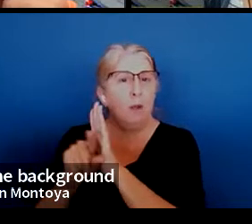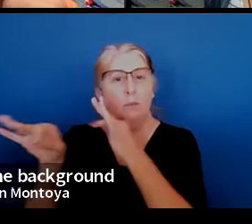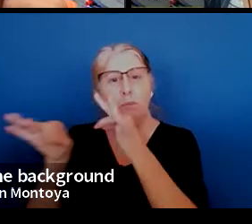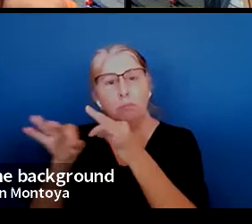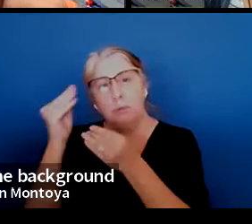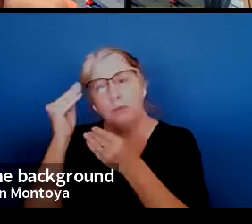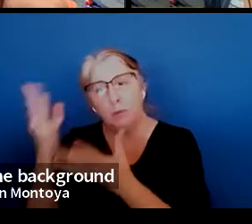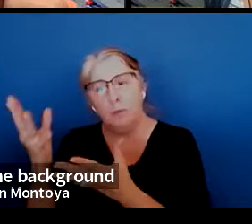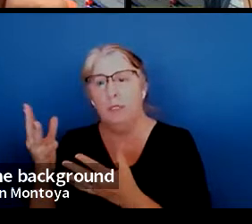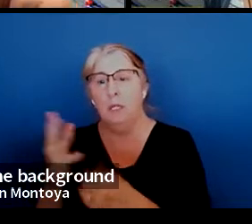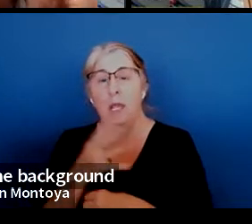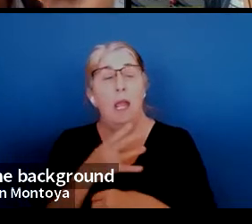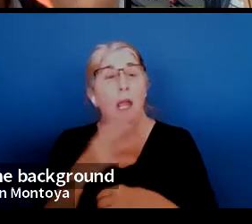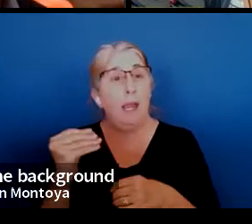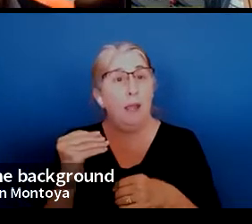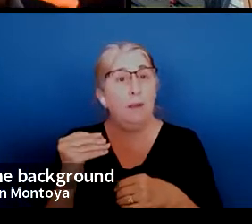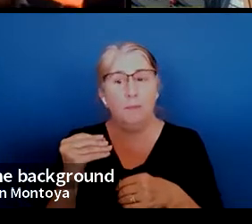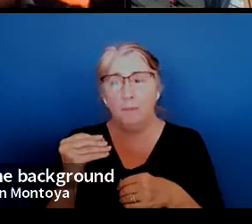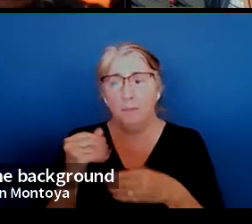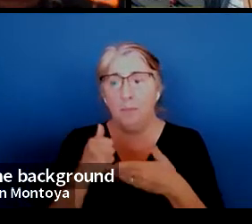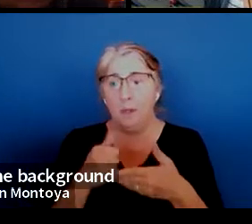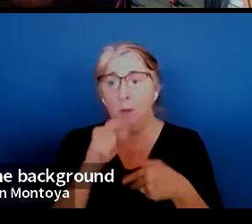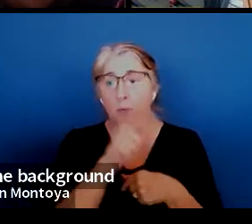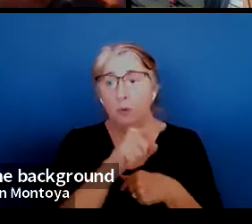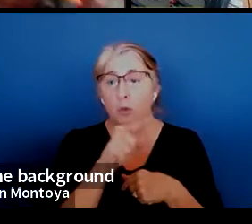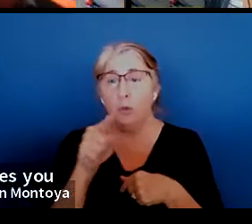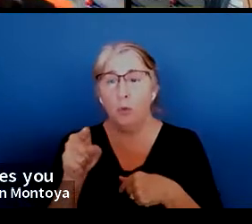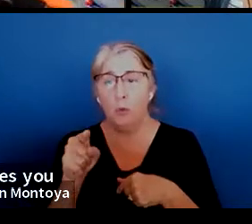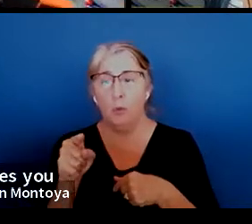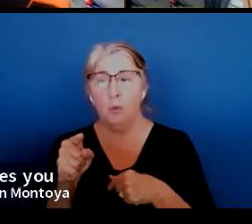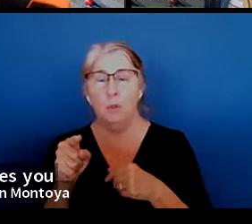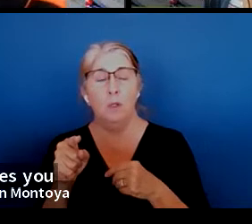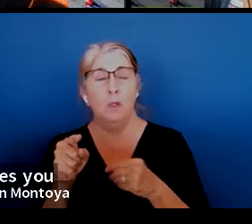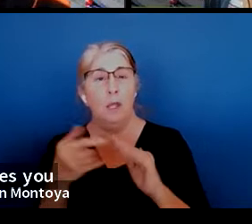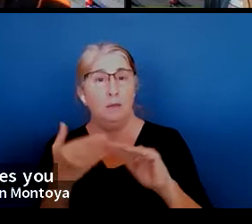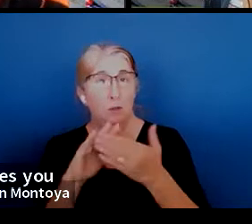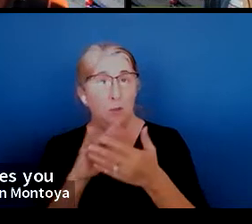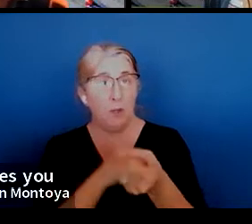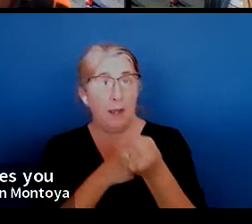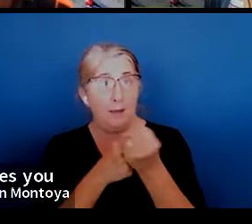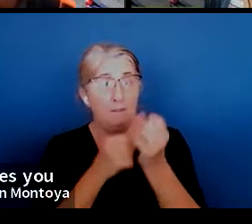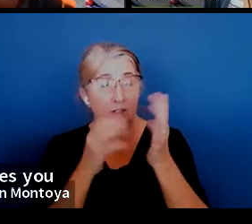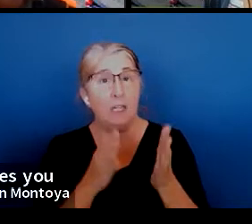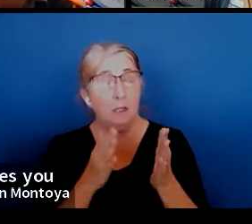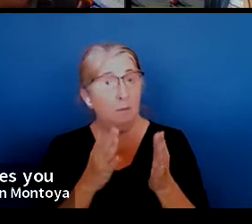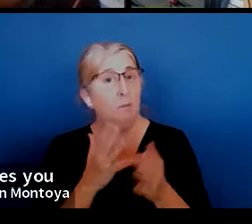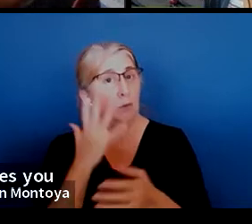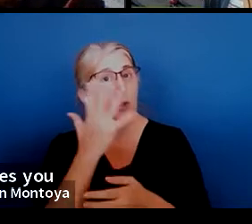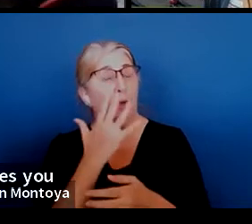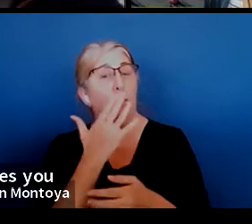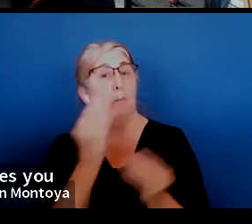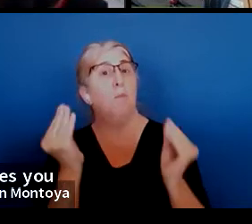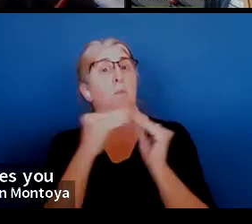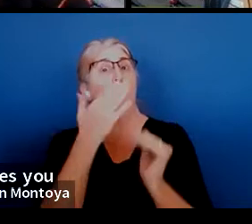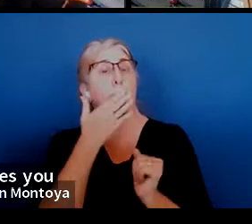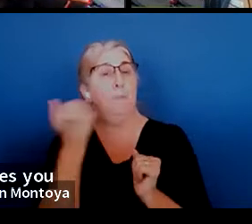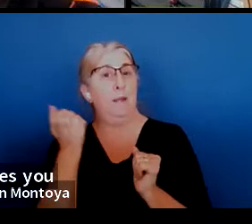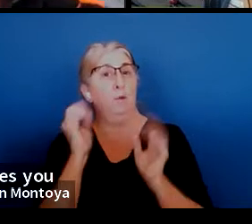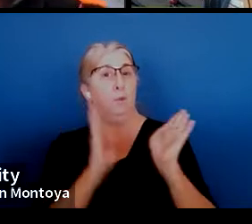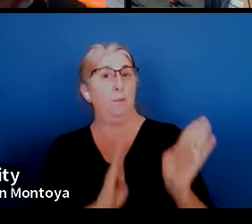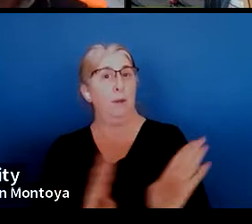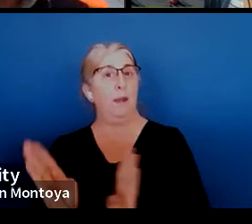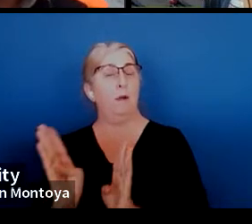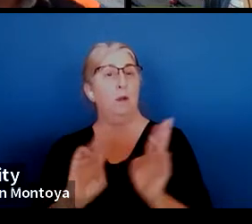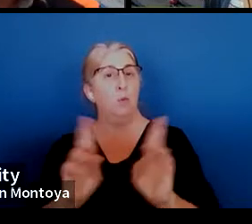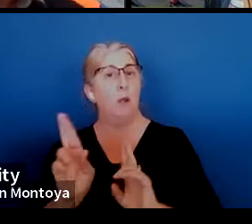really also makes you as the community advocate look better prepared in having